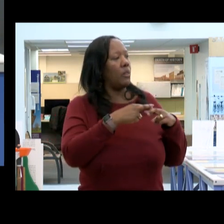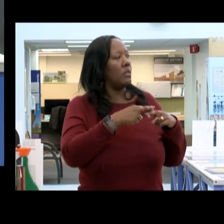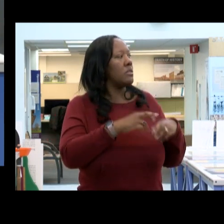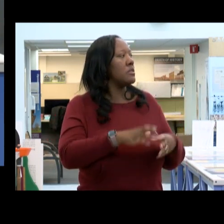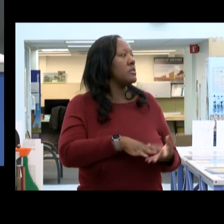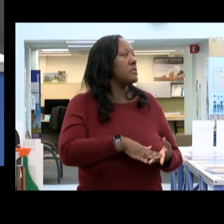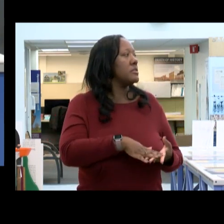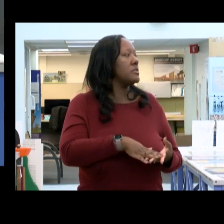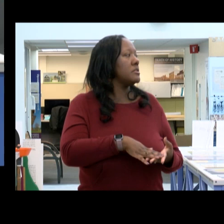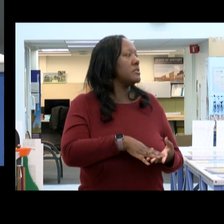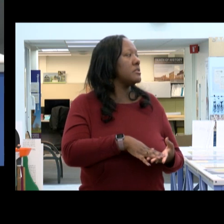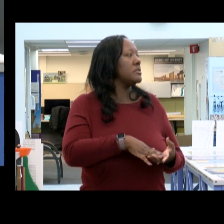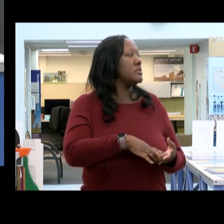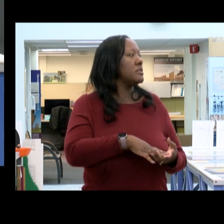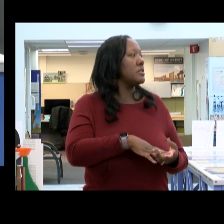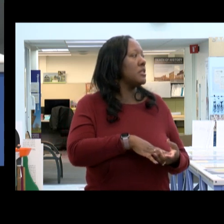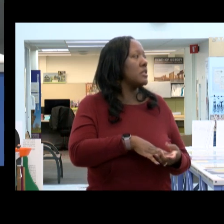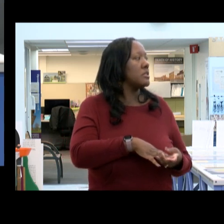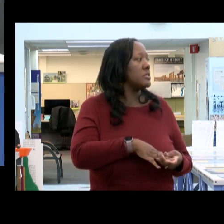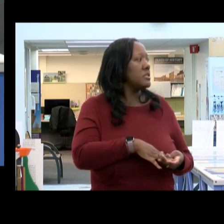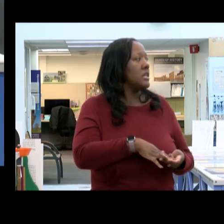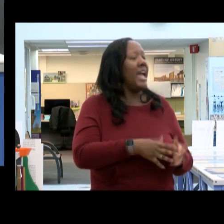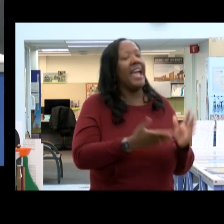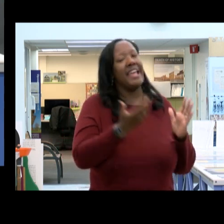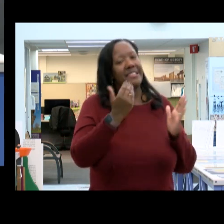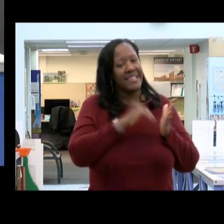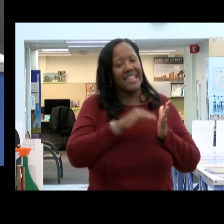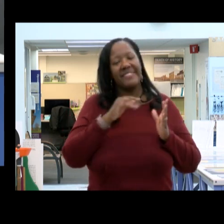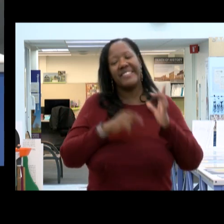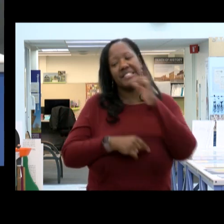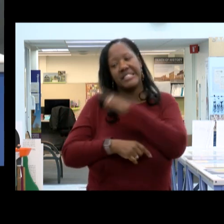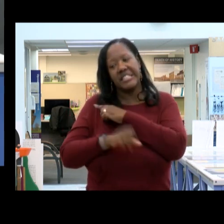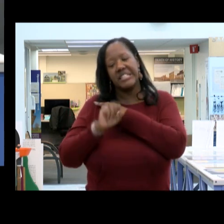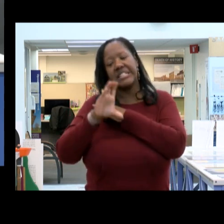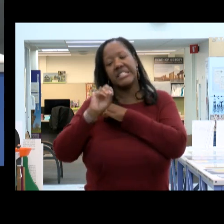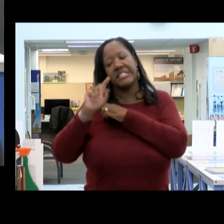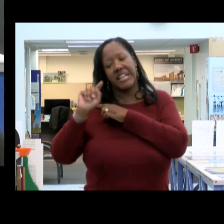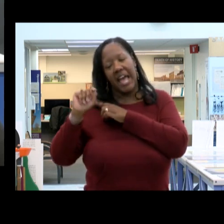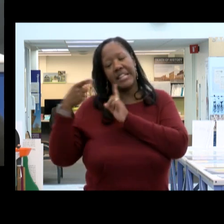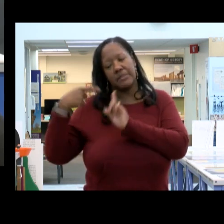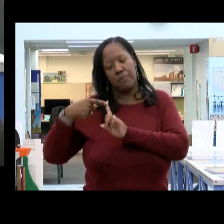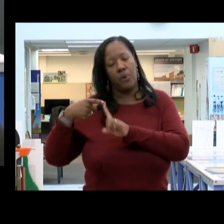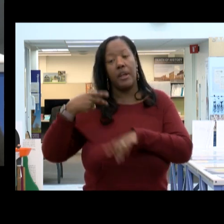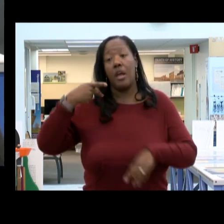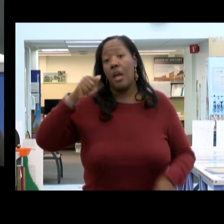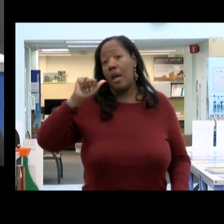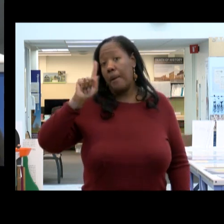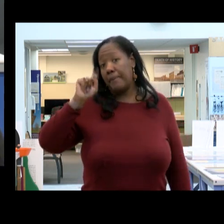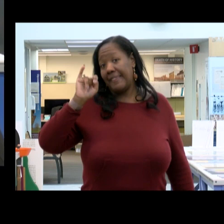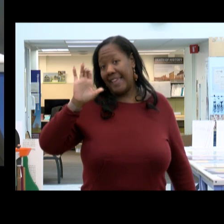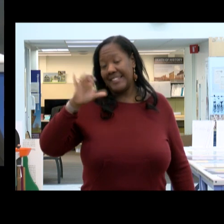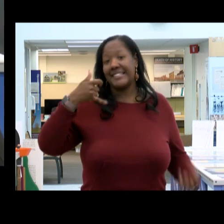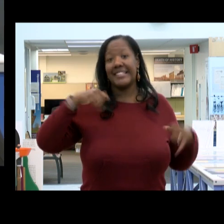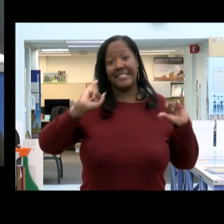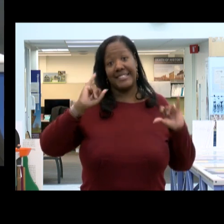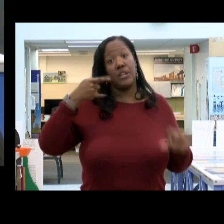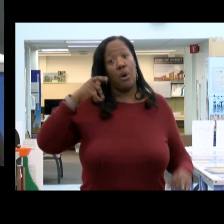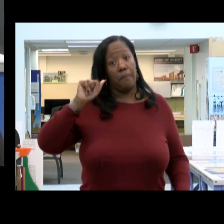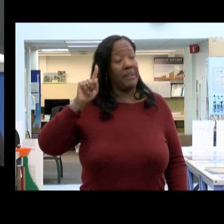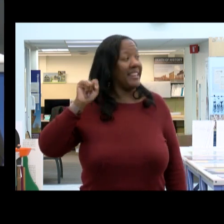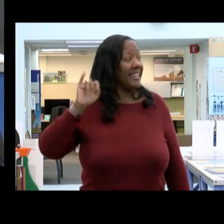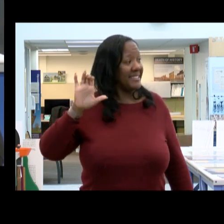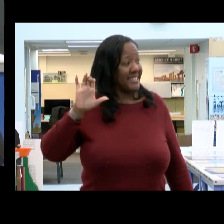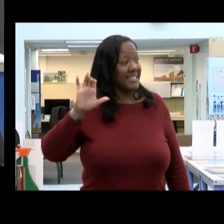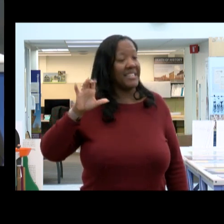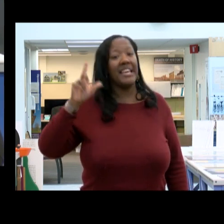You know, again, this is Scott's point. You know, plastics are still plastics. So you have to be able to, you know, it has to